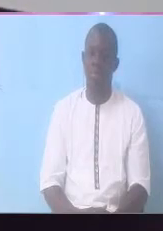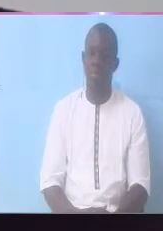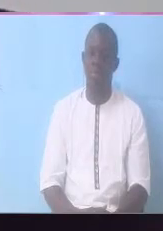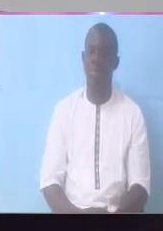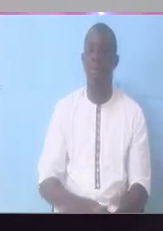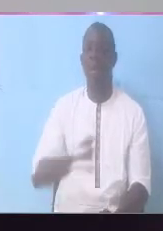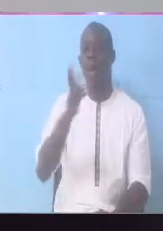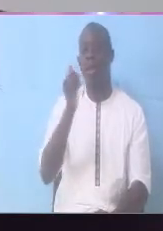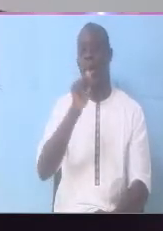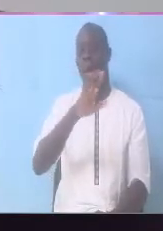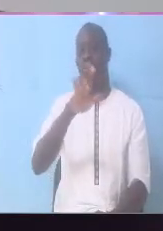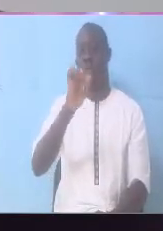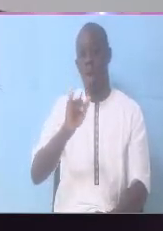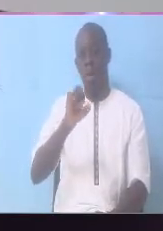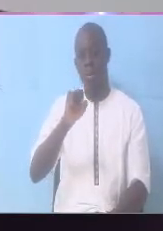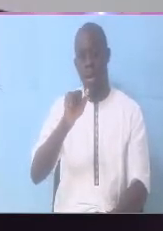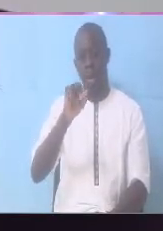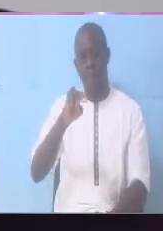Tumbultamba,